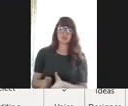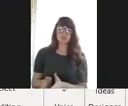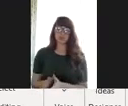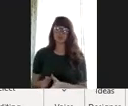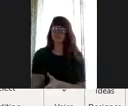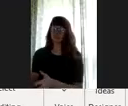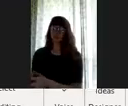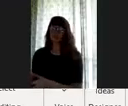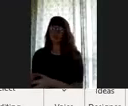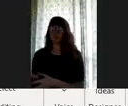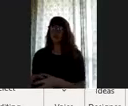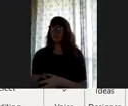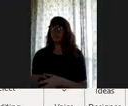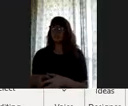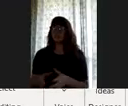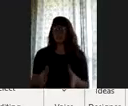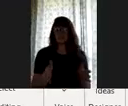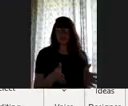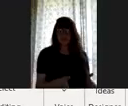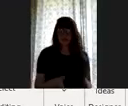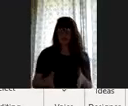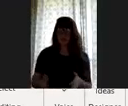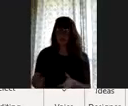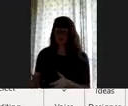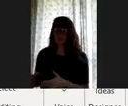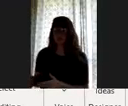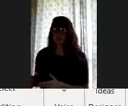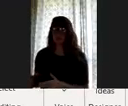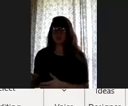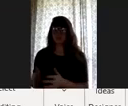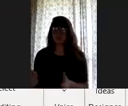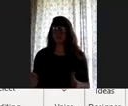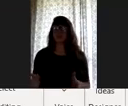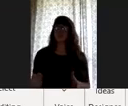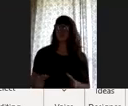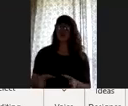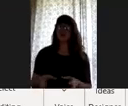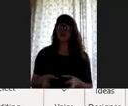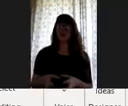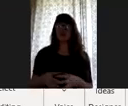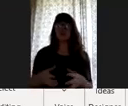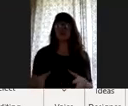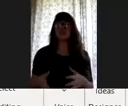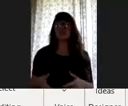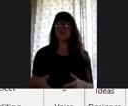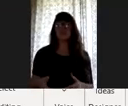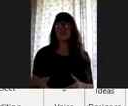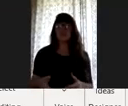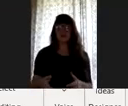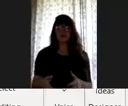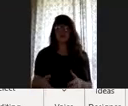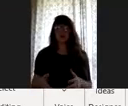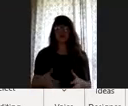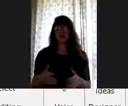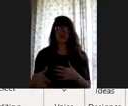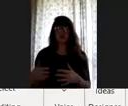your experience, and then the ultimate. And then there are subcategories that go into each of those. And like Charlie asked, I won't go in too much in depth with it